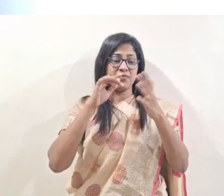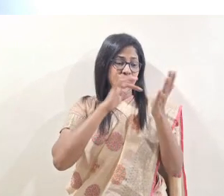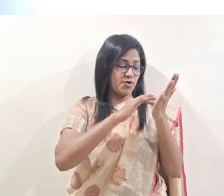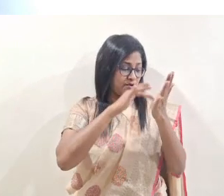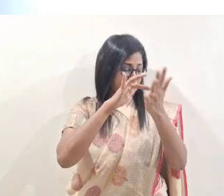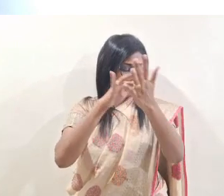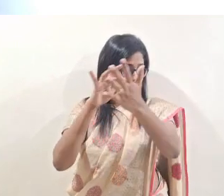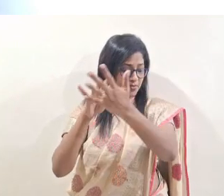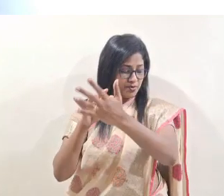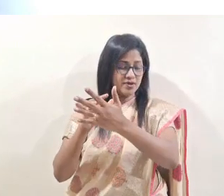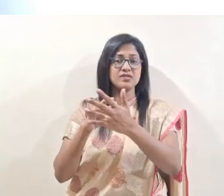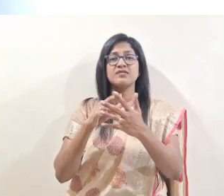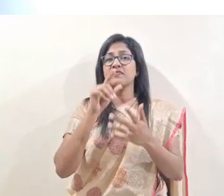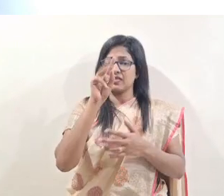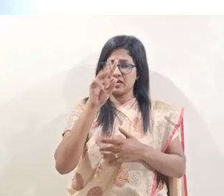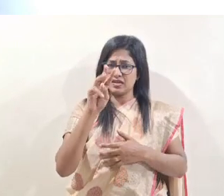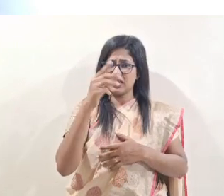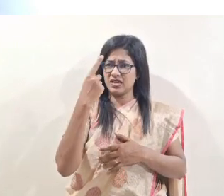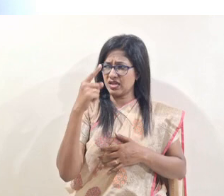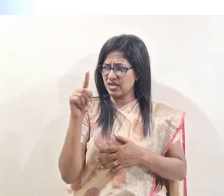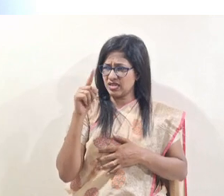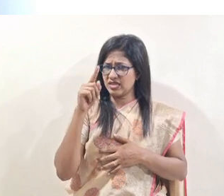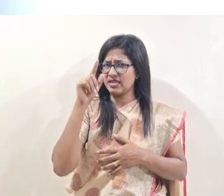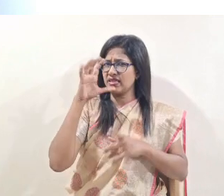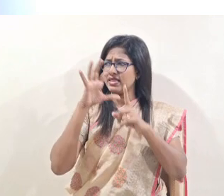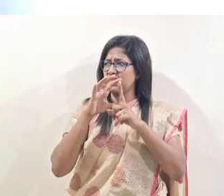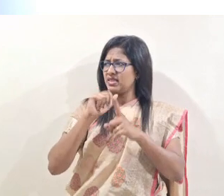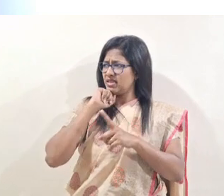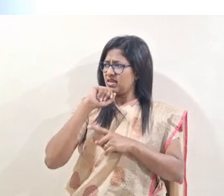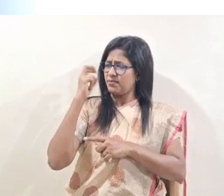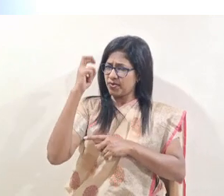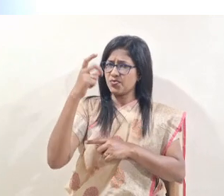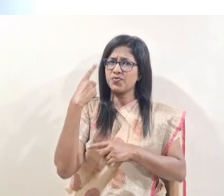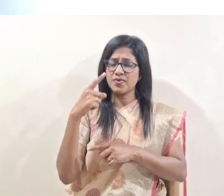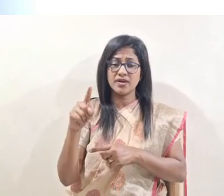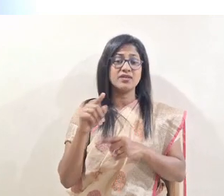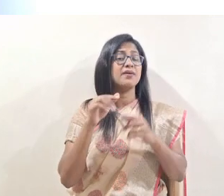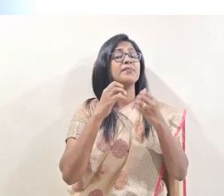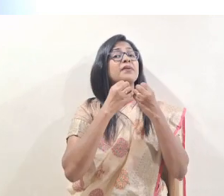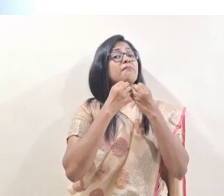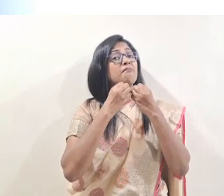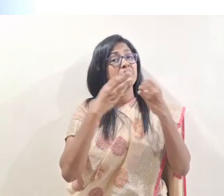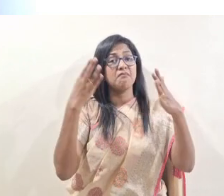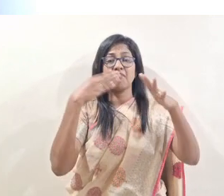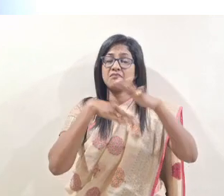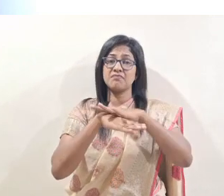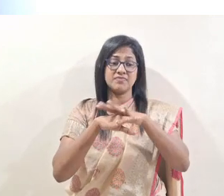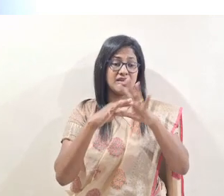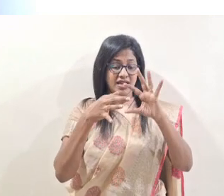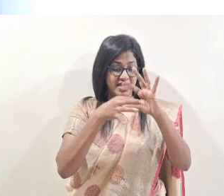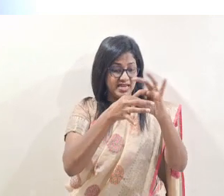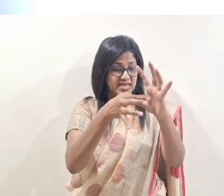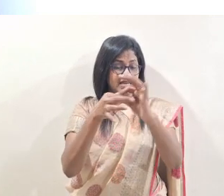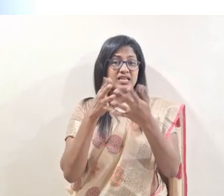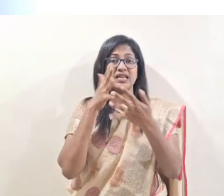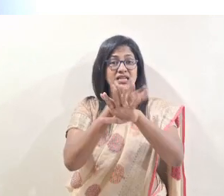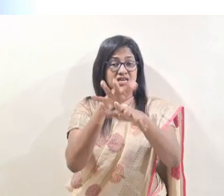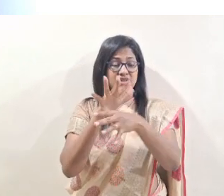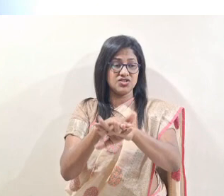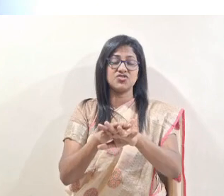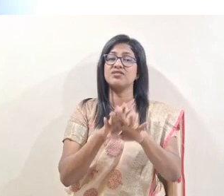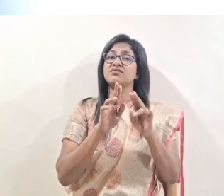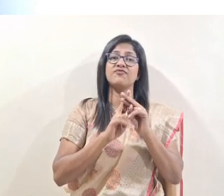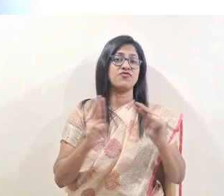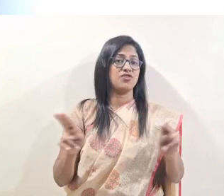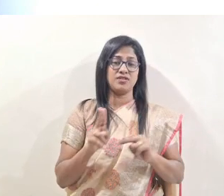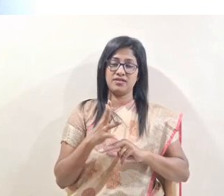points, 13 I believe, on Delhi Metro, but in many of them the integration is not complete. I mean, if